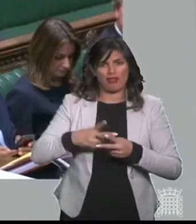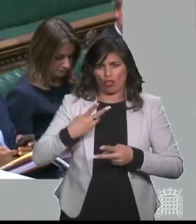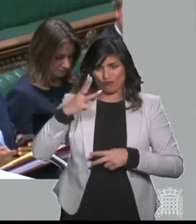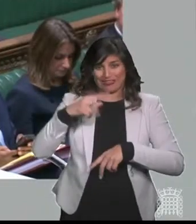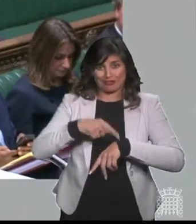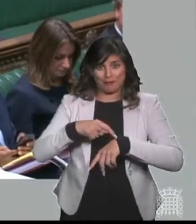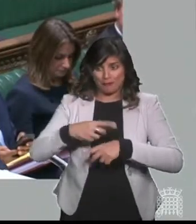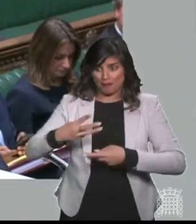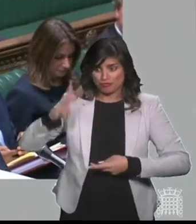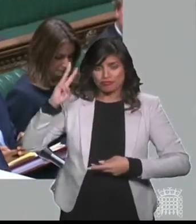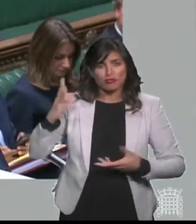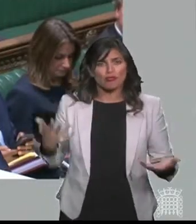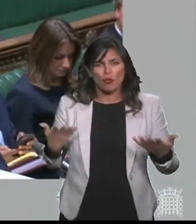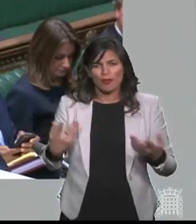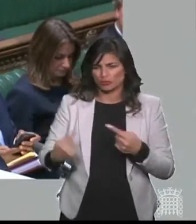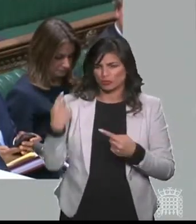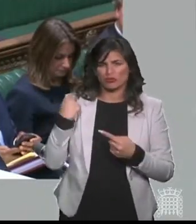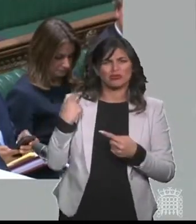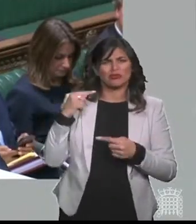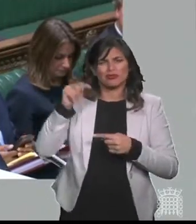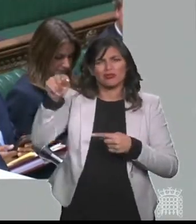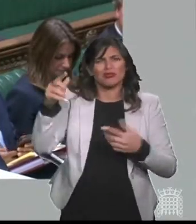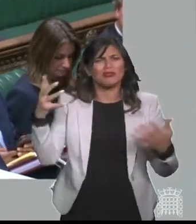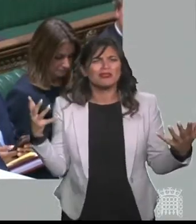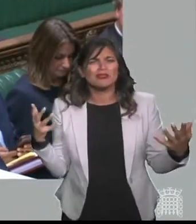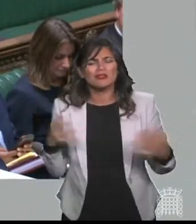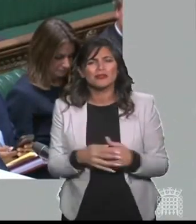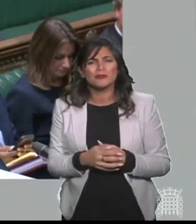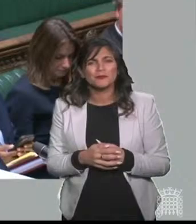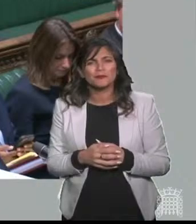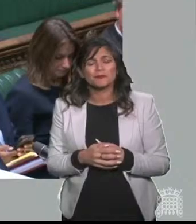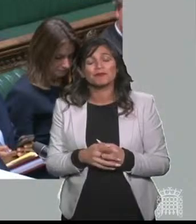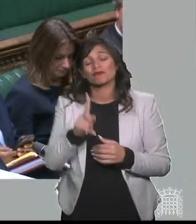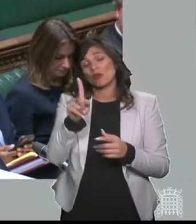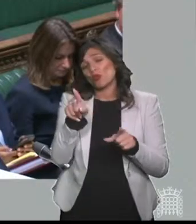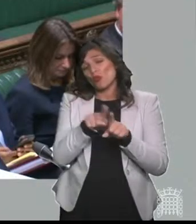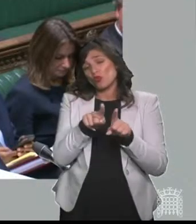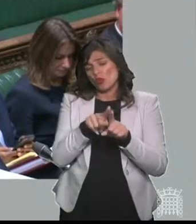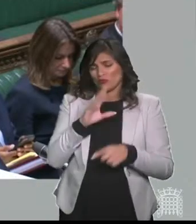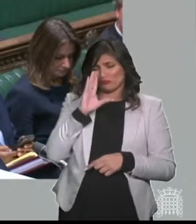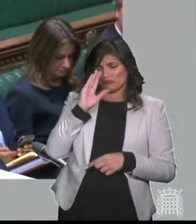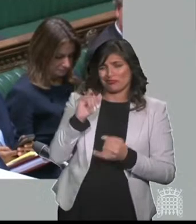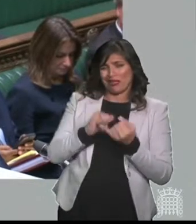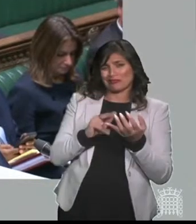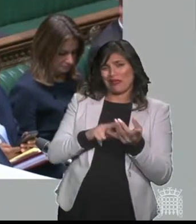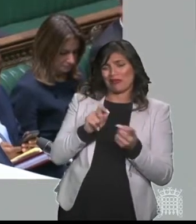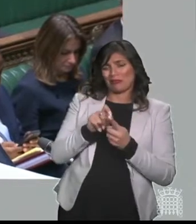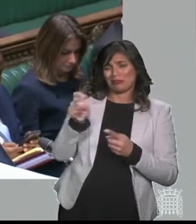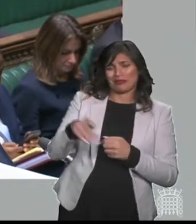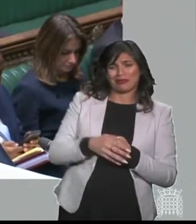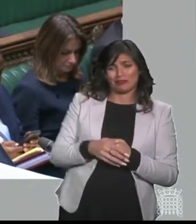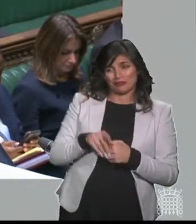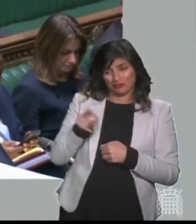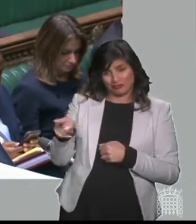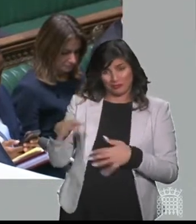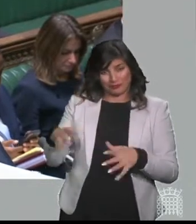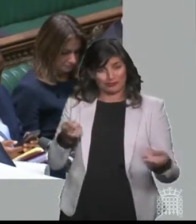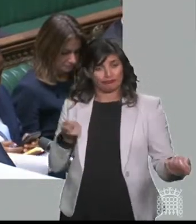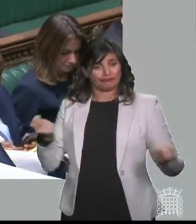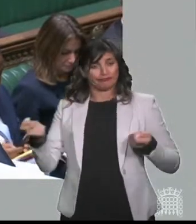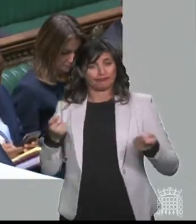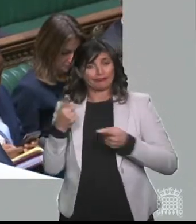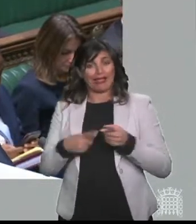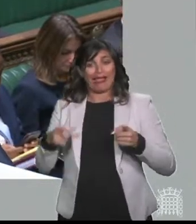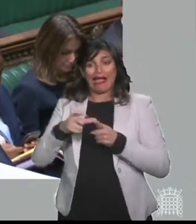predicted inflation. And here's the most uncomfortable truth for the SNP. They've actually been in power in Edinburgh for